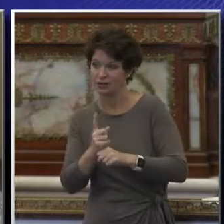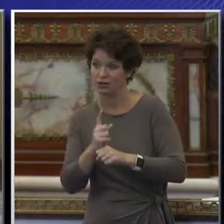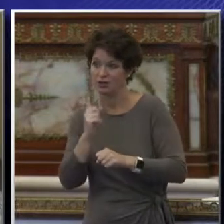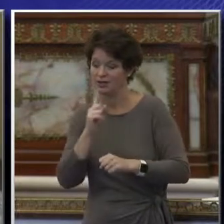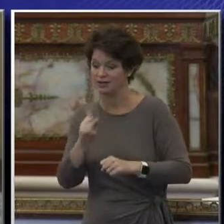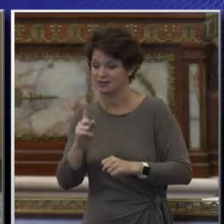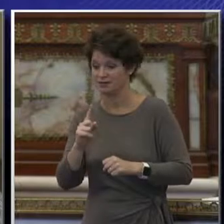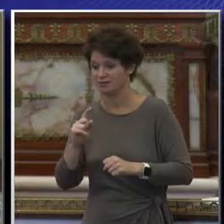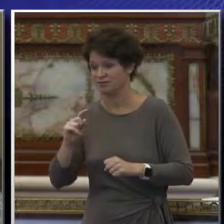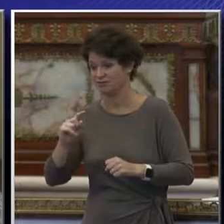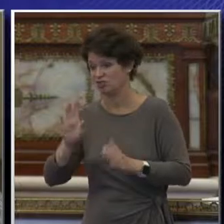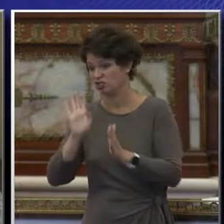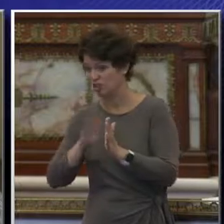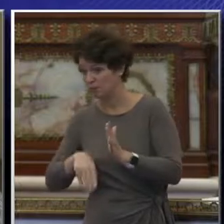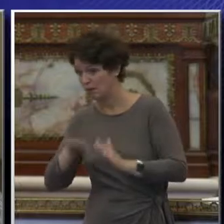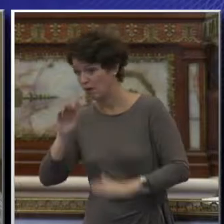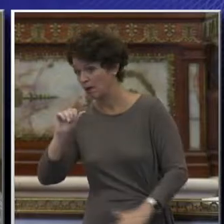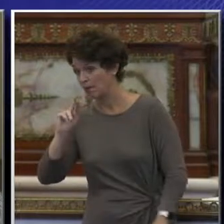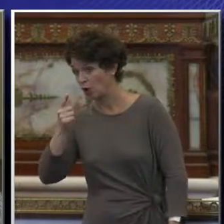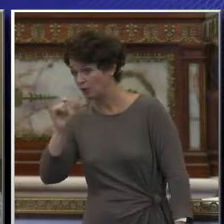bargain?